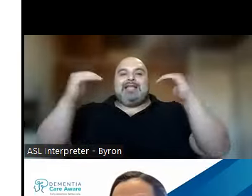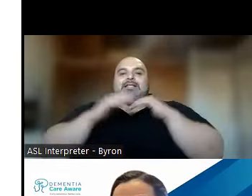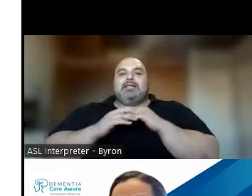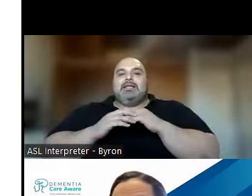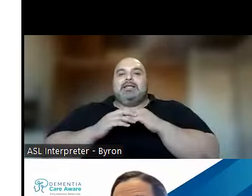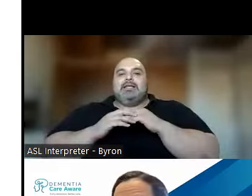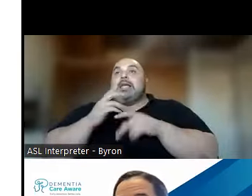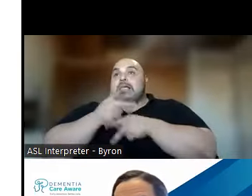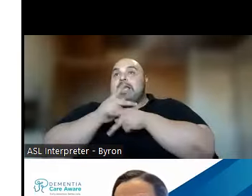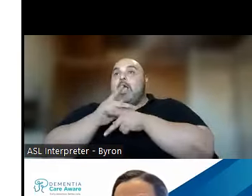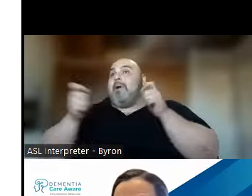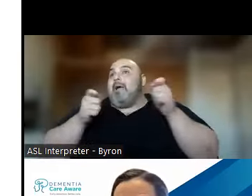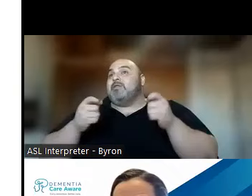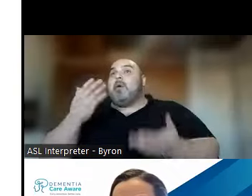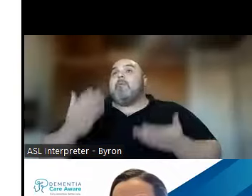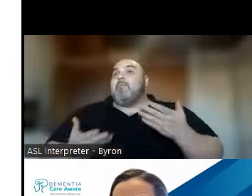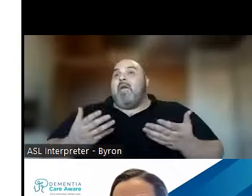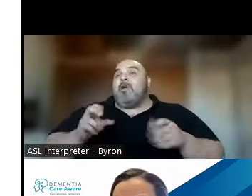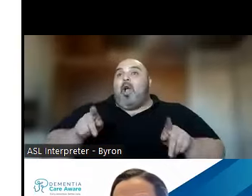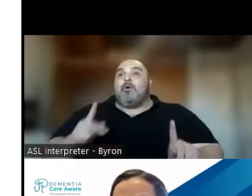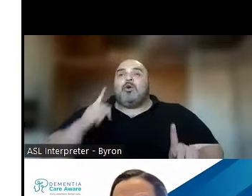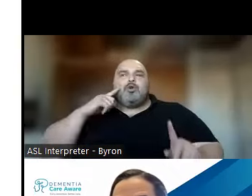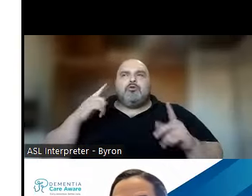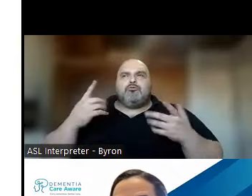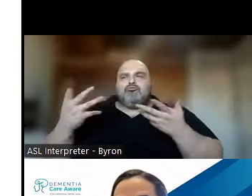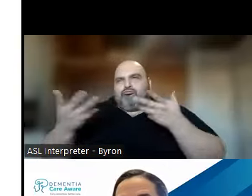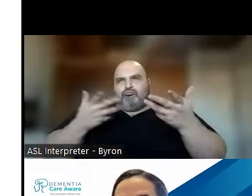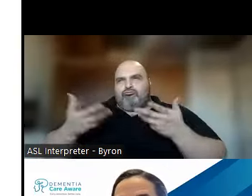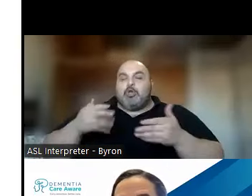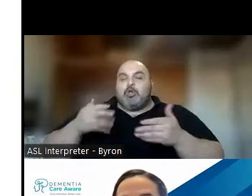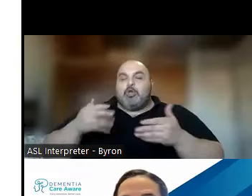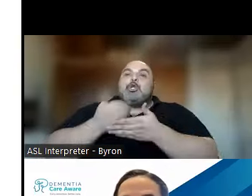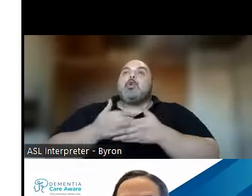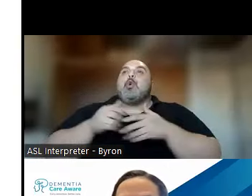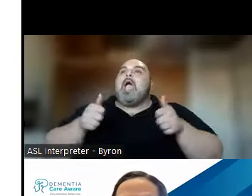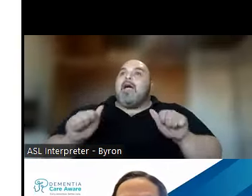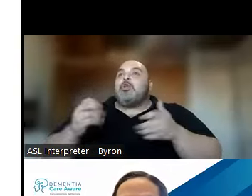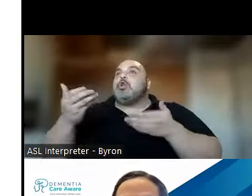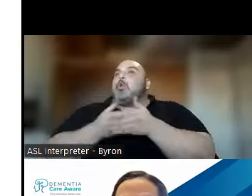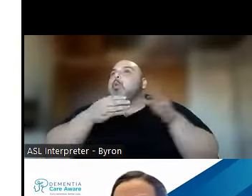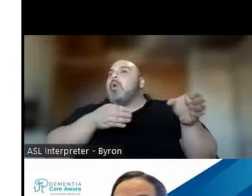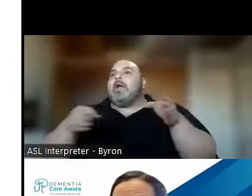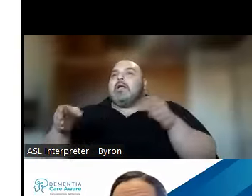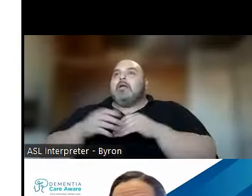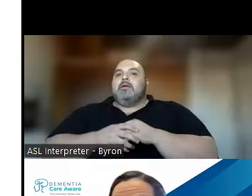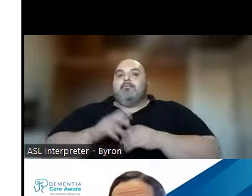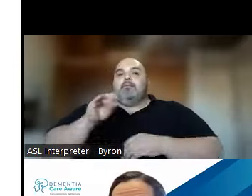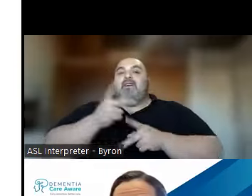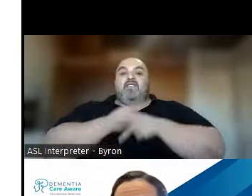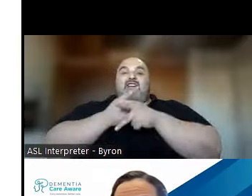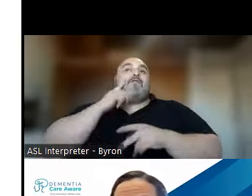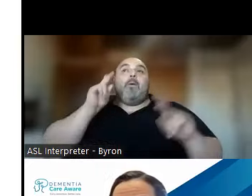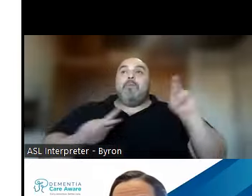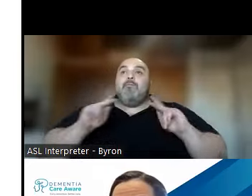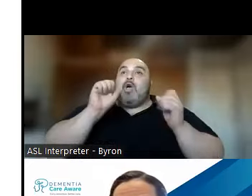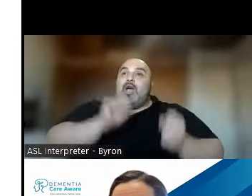be some opportunity to just synergize with these efforts and these new ways of caring for folks and